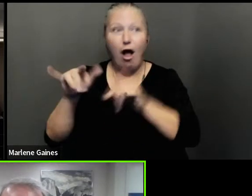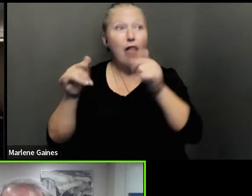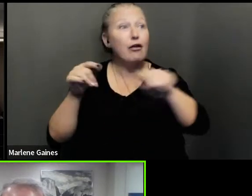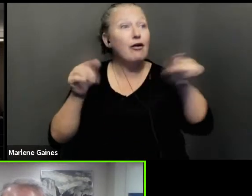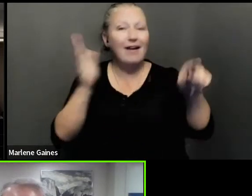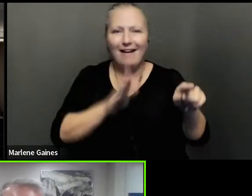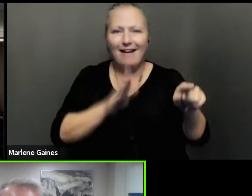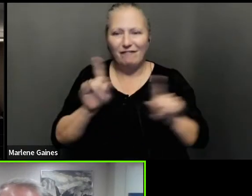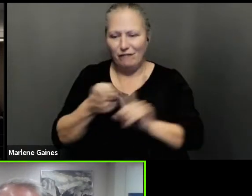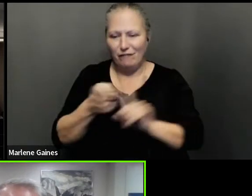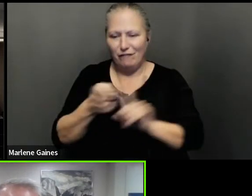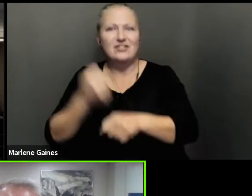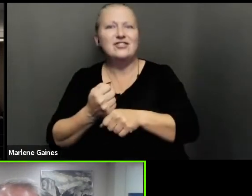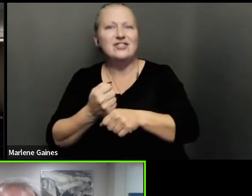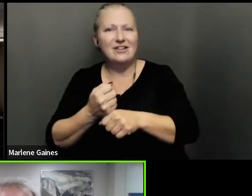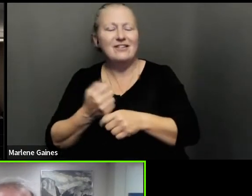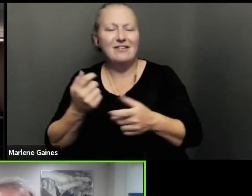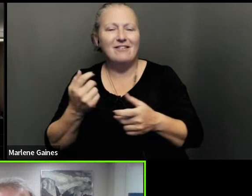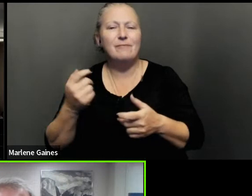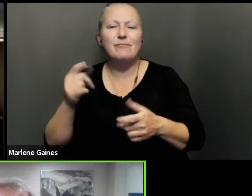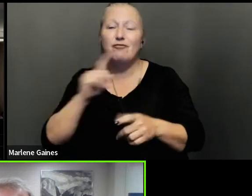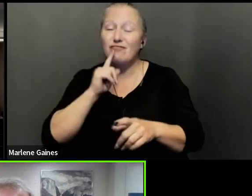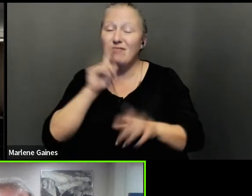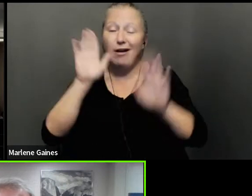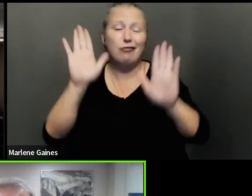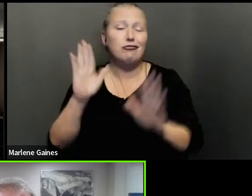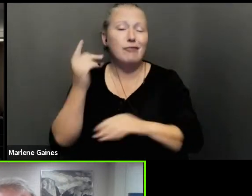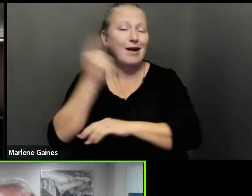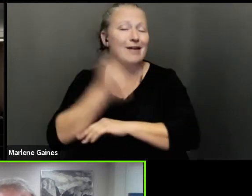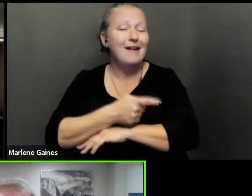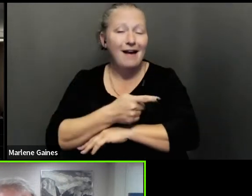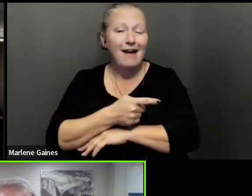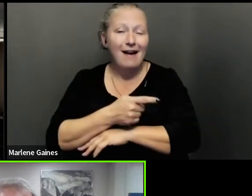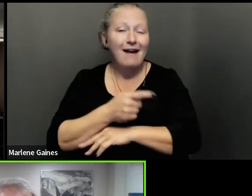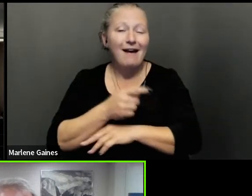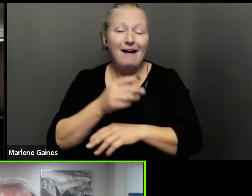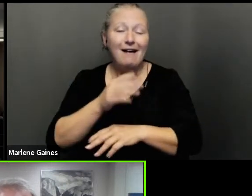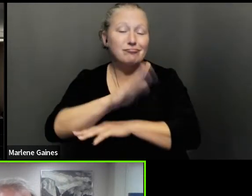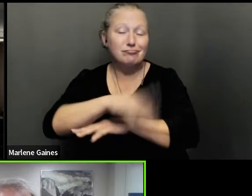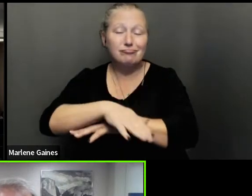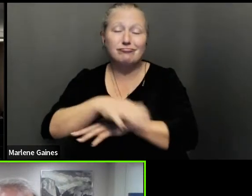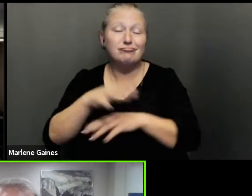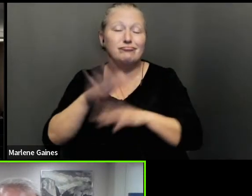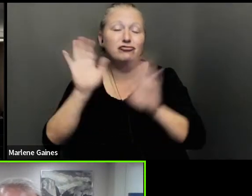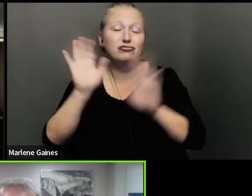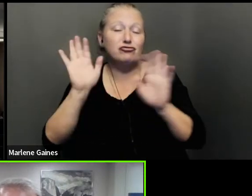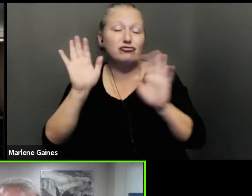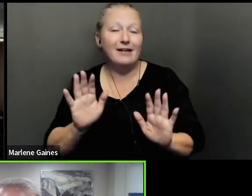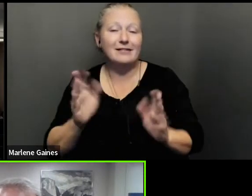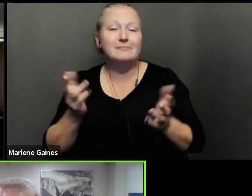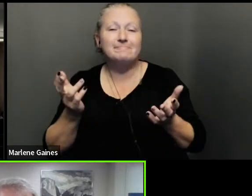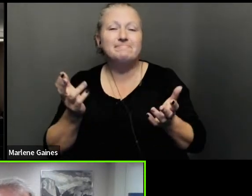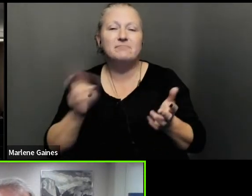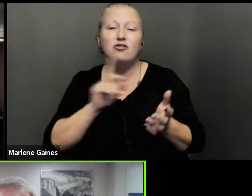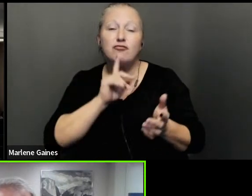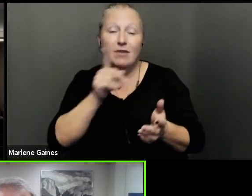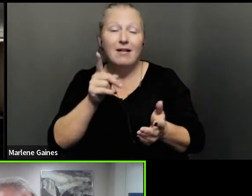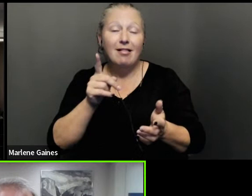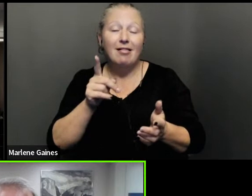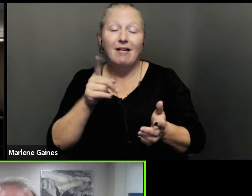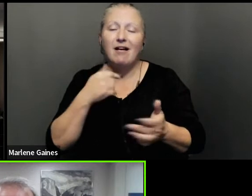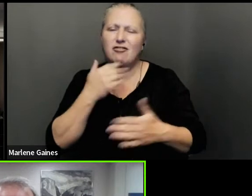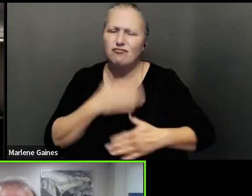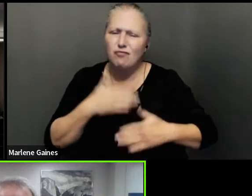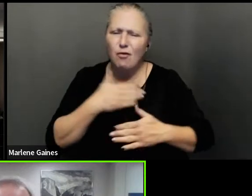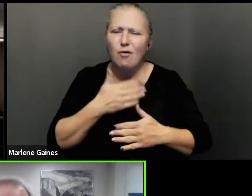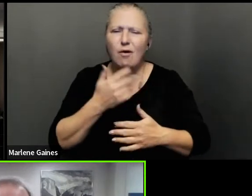say absolutely that it was a great day. It was a great afternoon. And it was actually really enjoyable